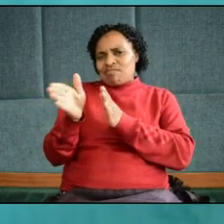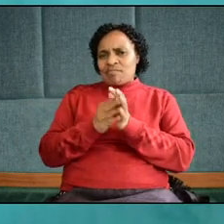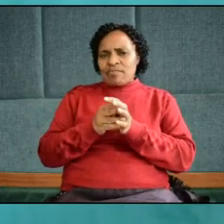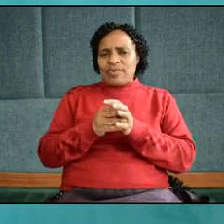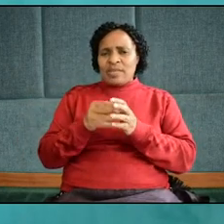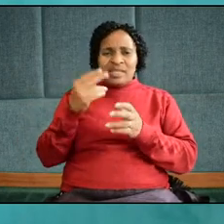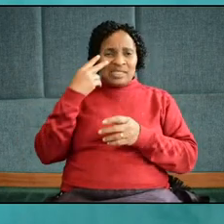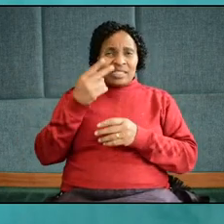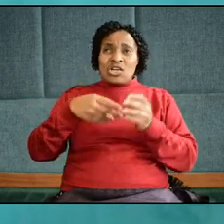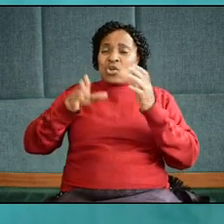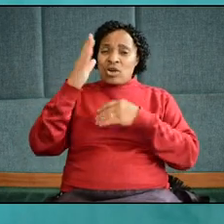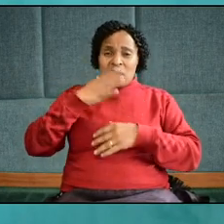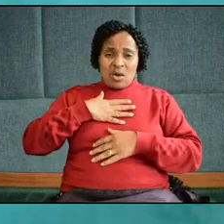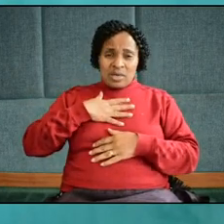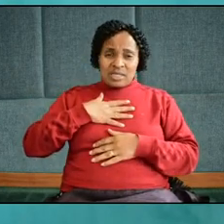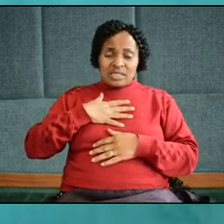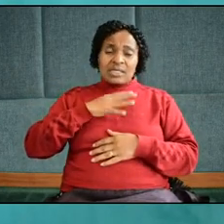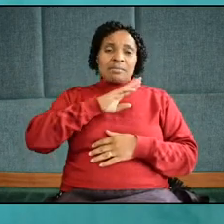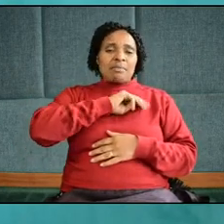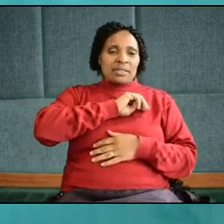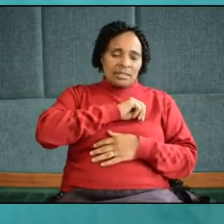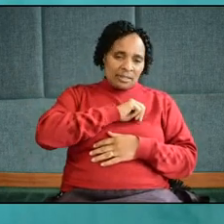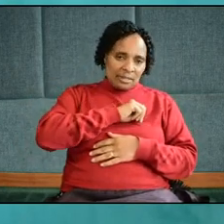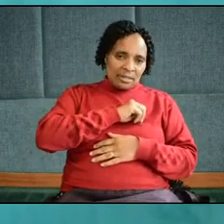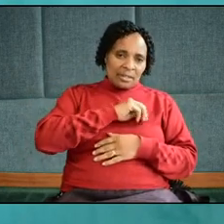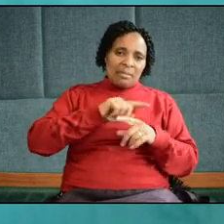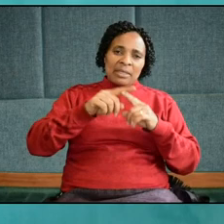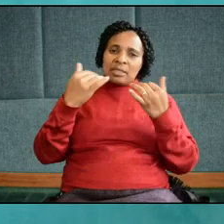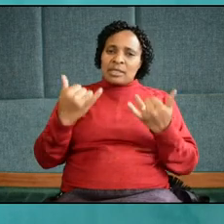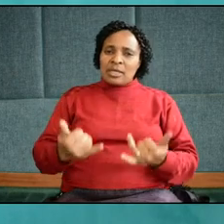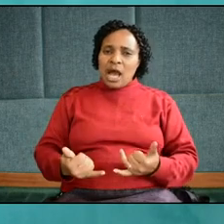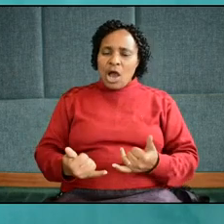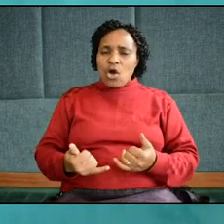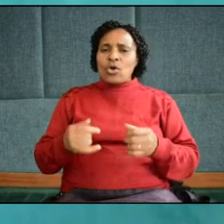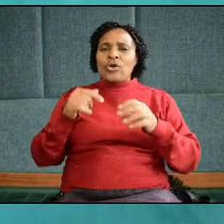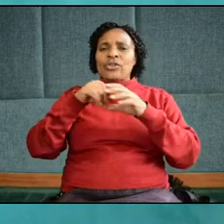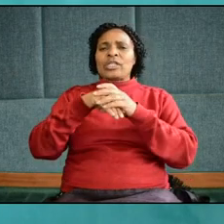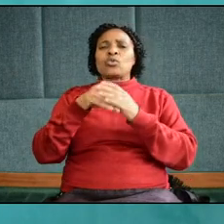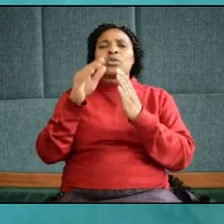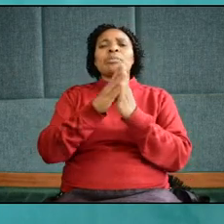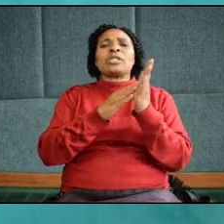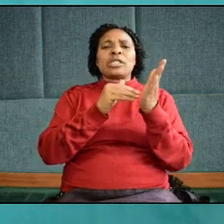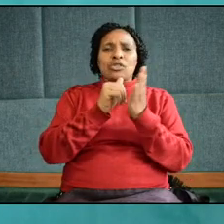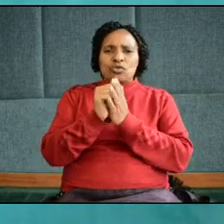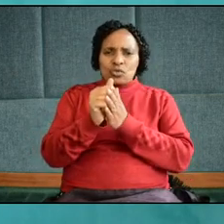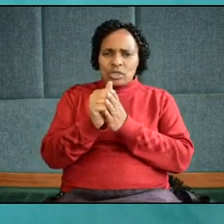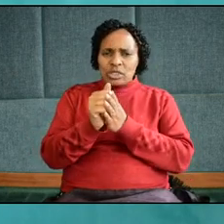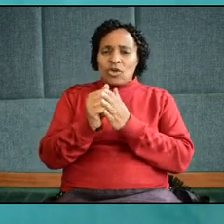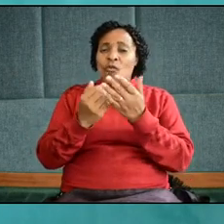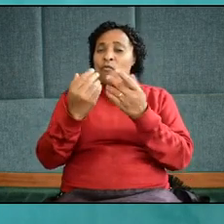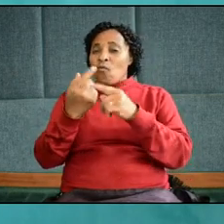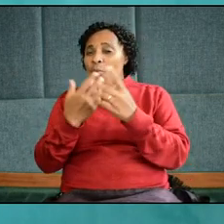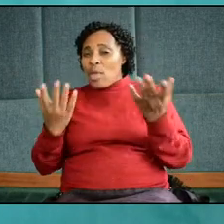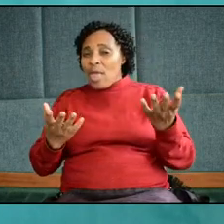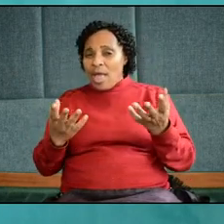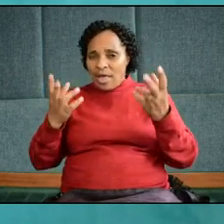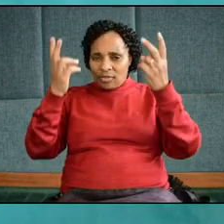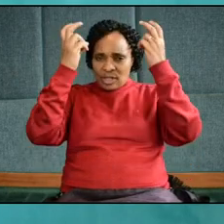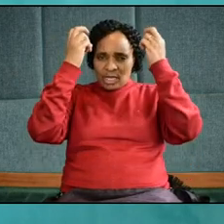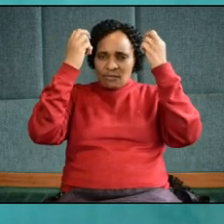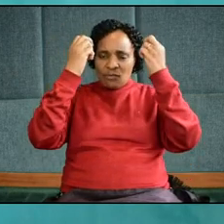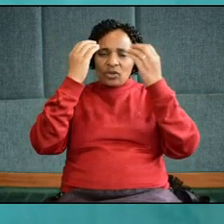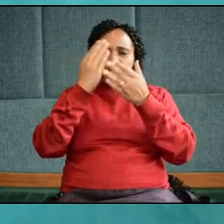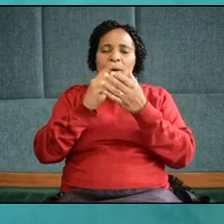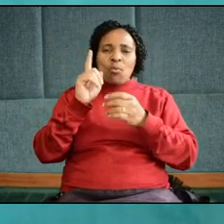in his mercy, made it. But of course, now that means it can be manipulated. True. By the devil. Mm-hmm. That someone can